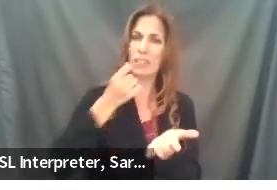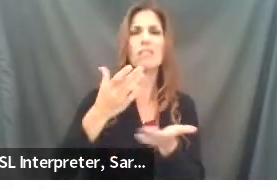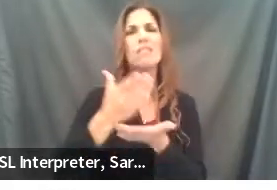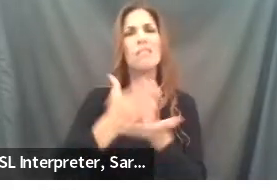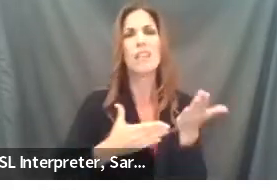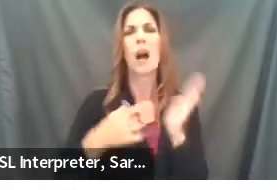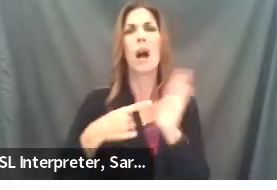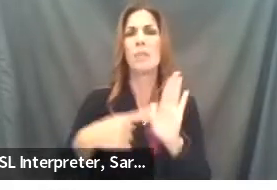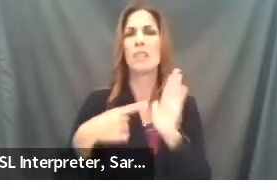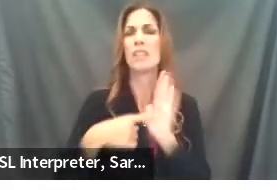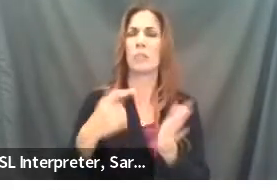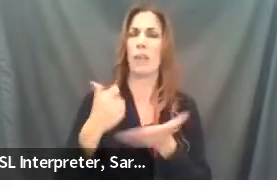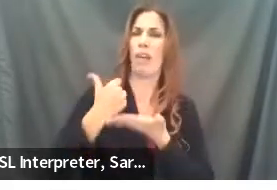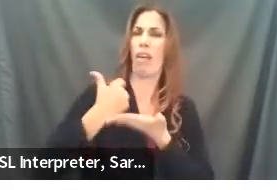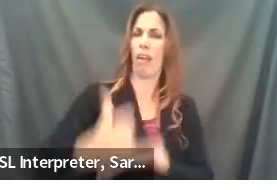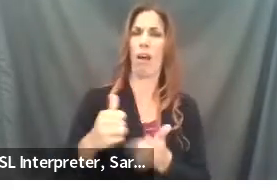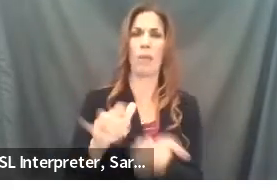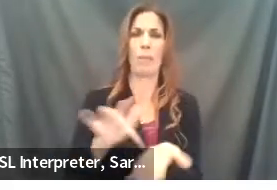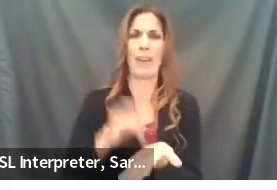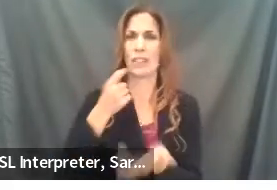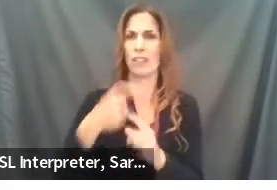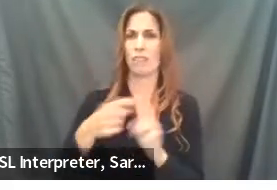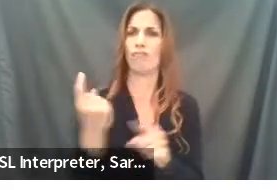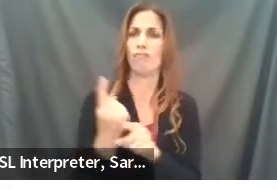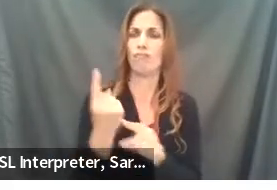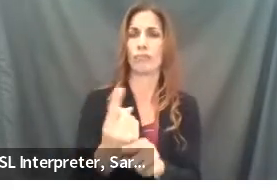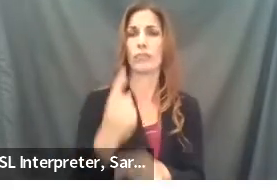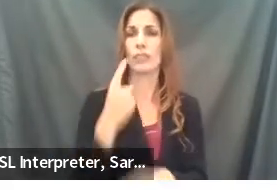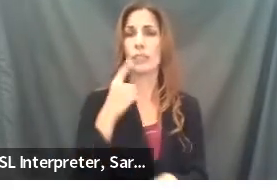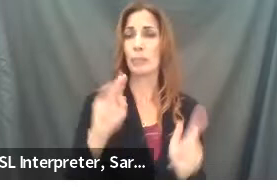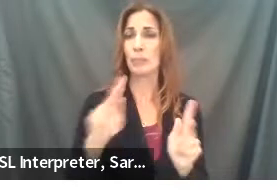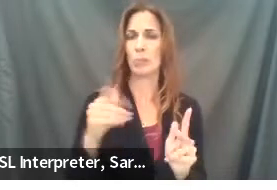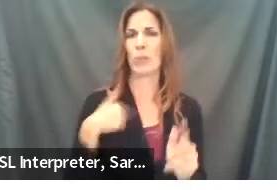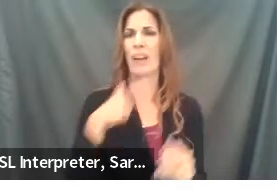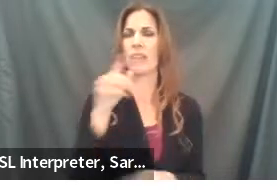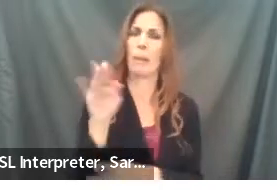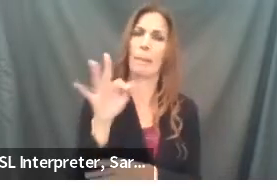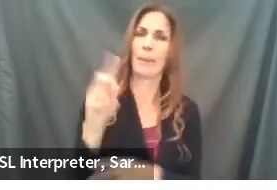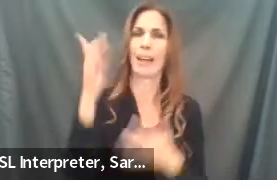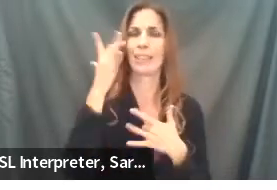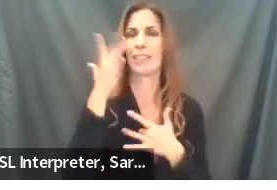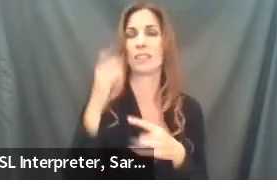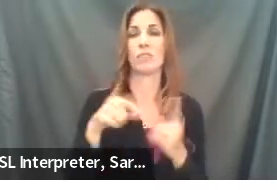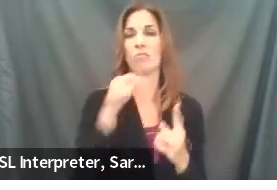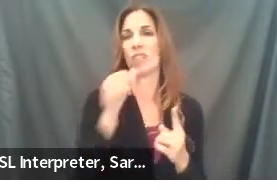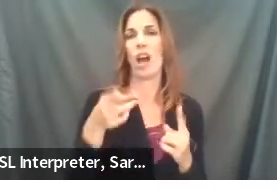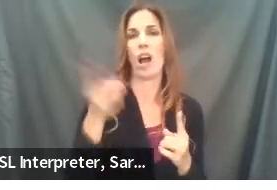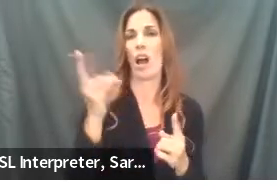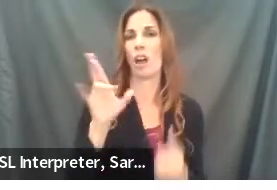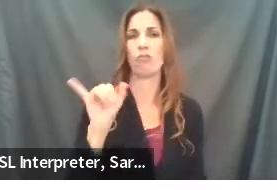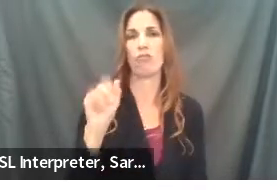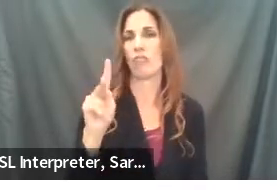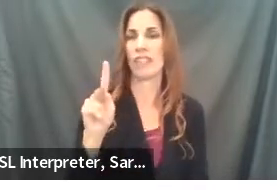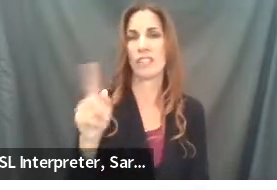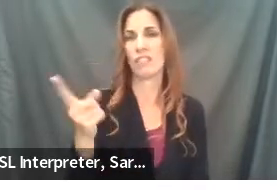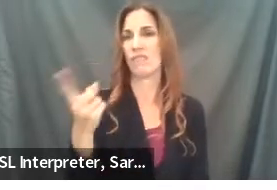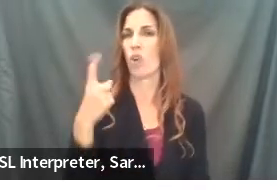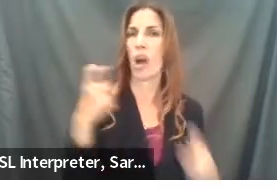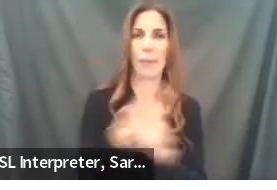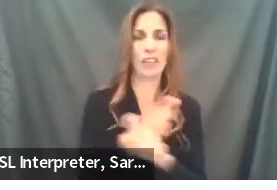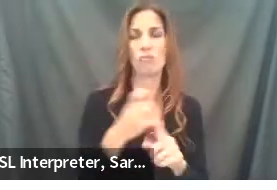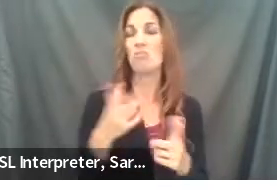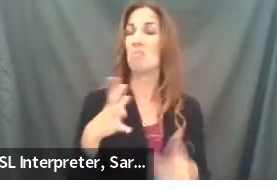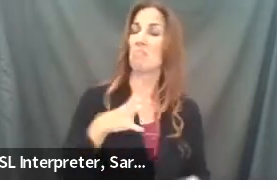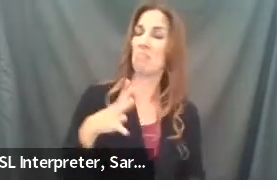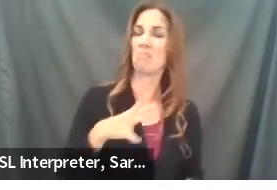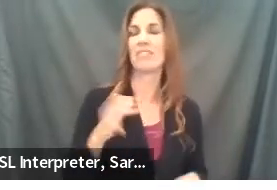symptoms. People with mild illness or who are not at a high risk of complication may